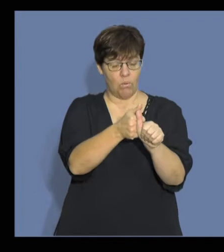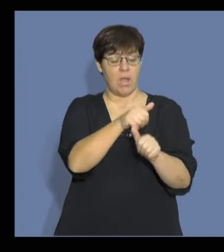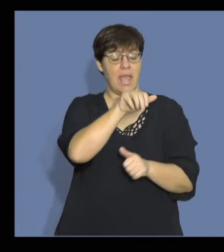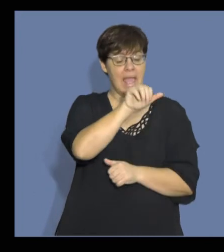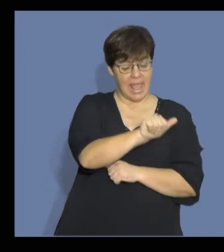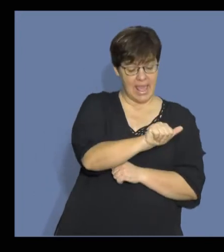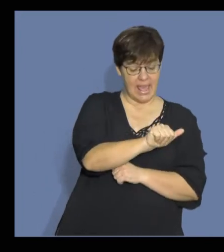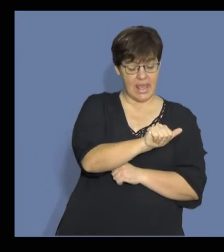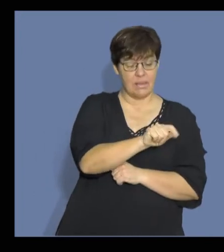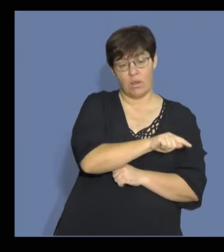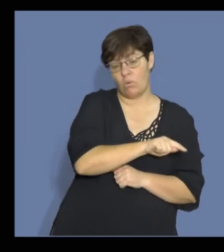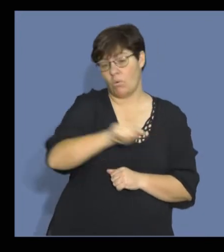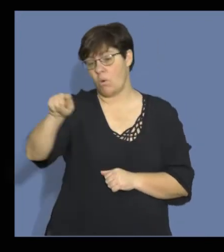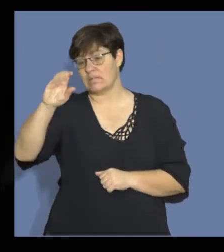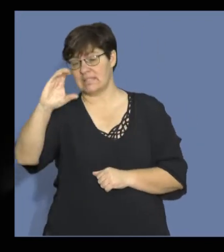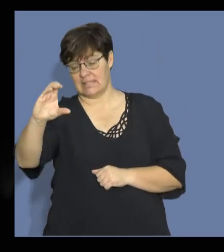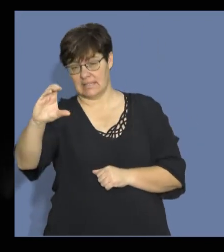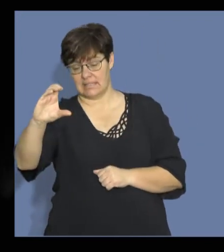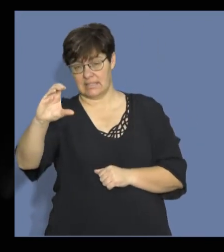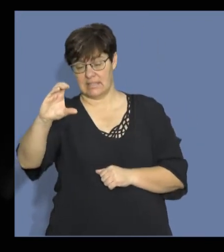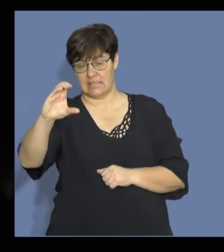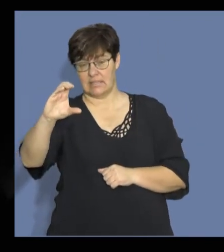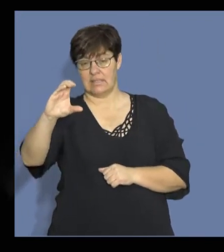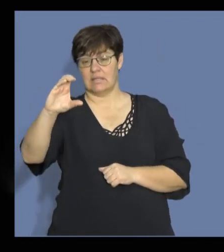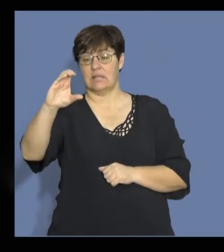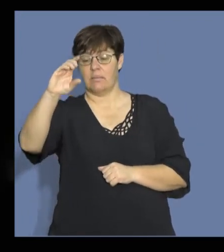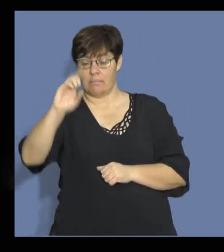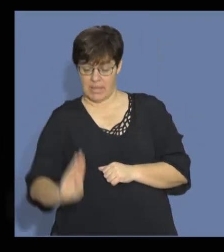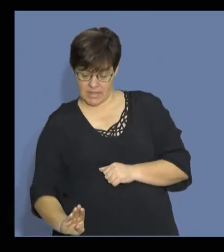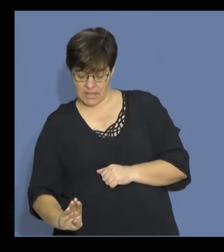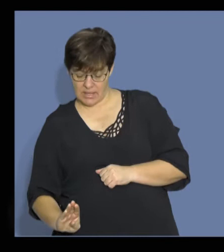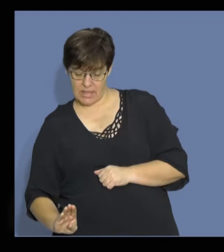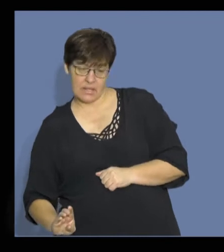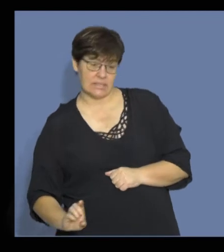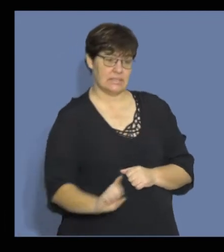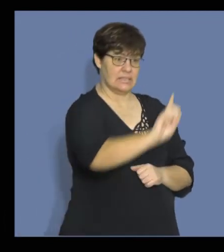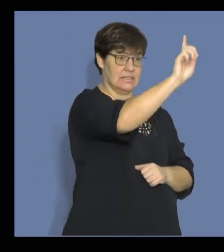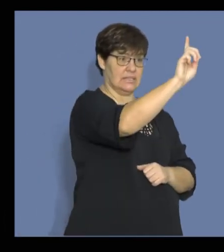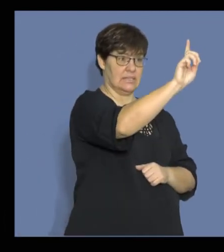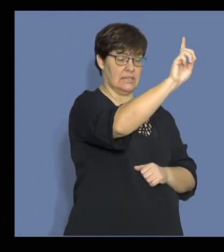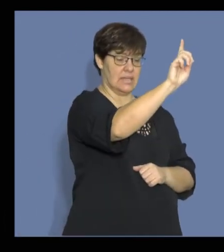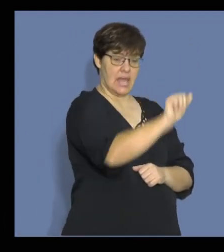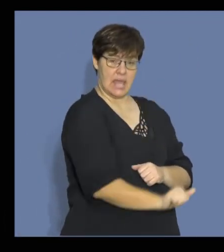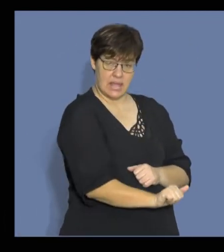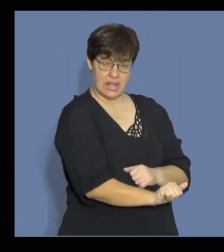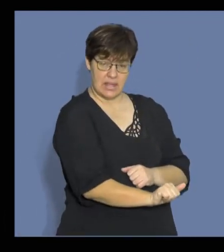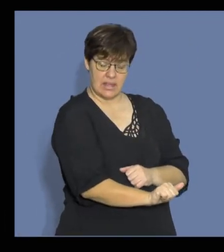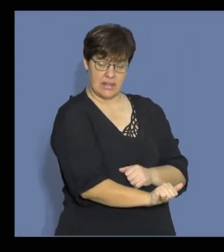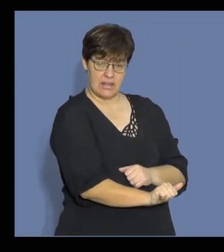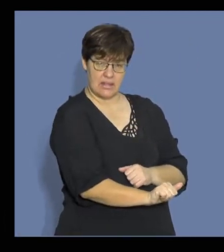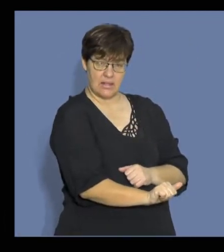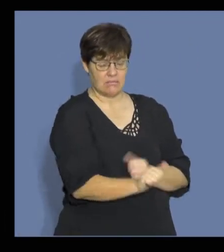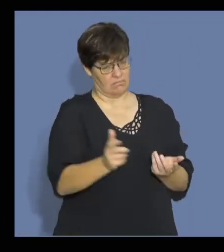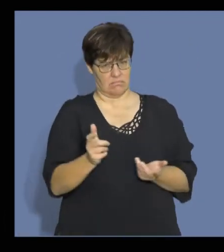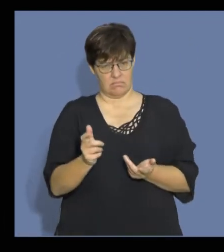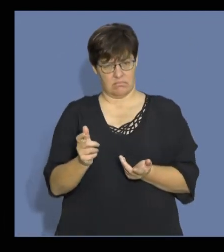So here I would go from A to C, to B, to D, and back to A.